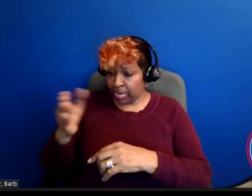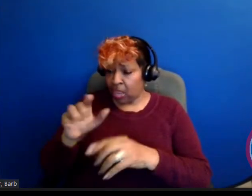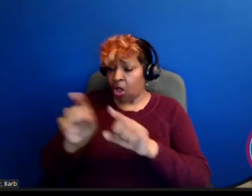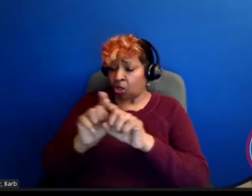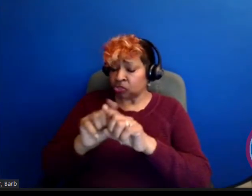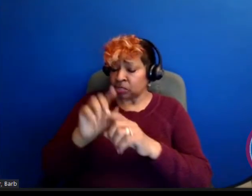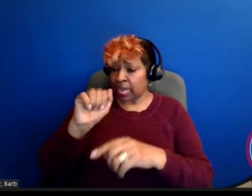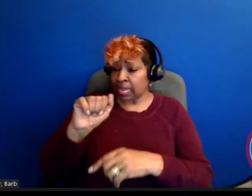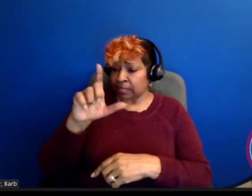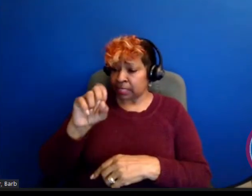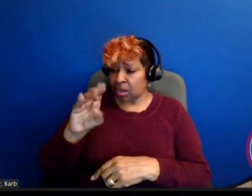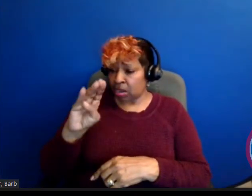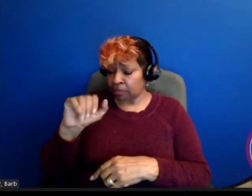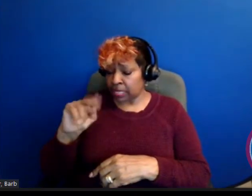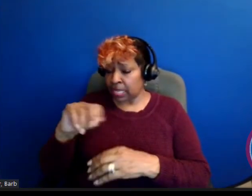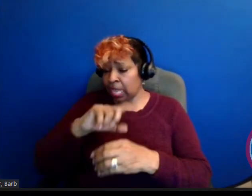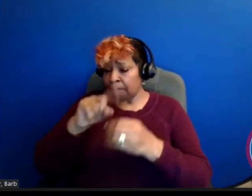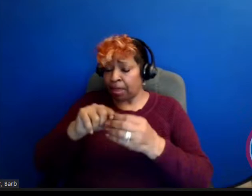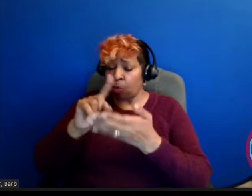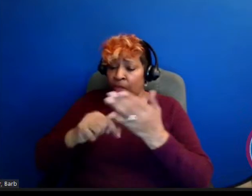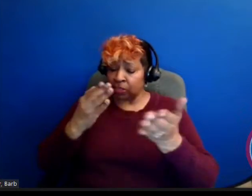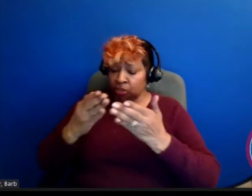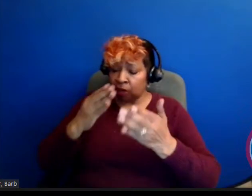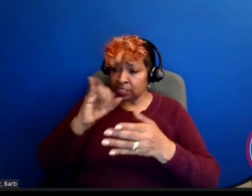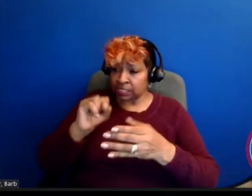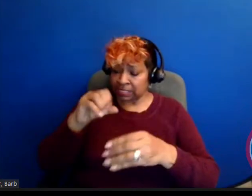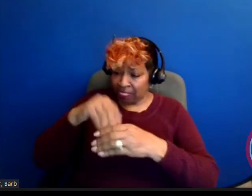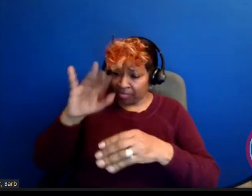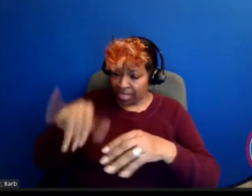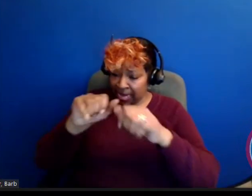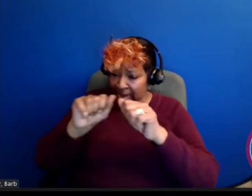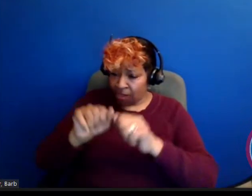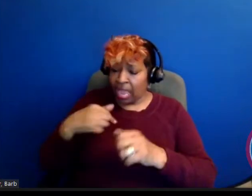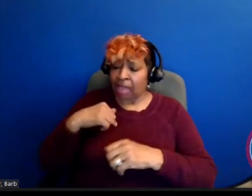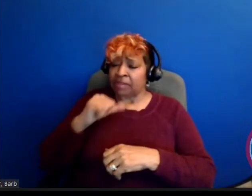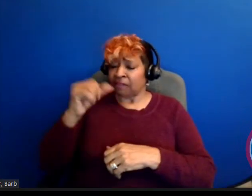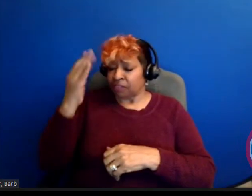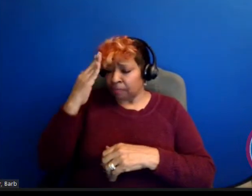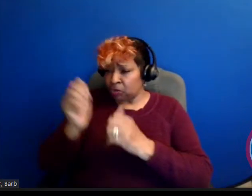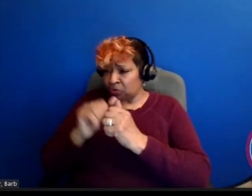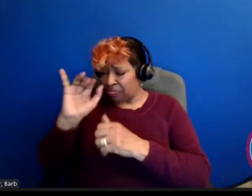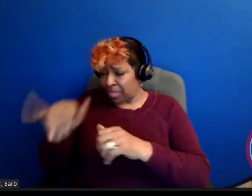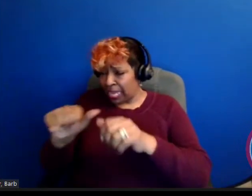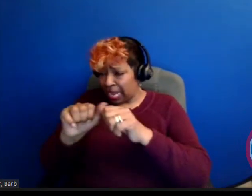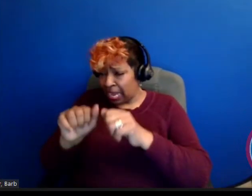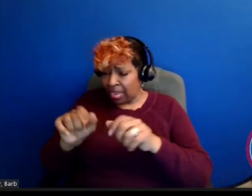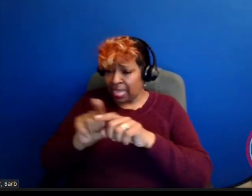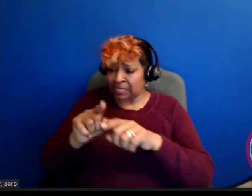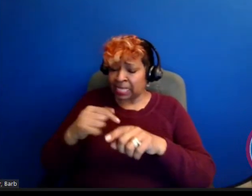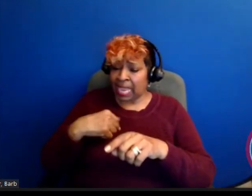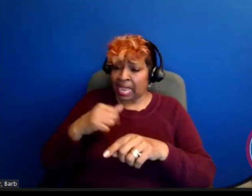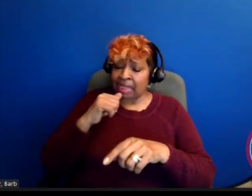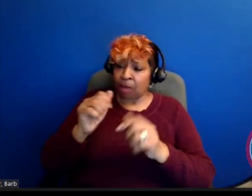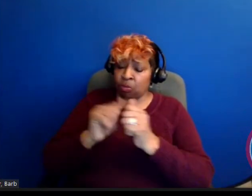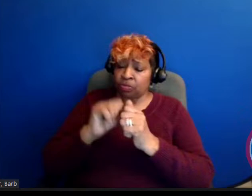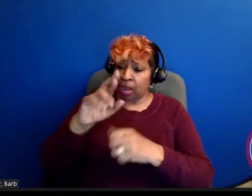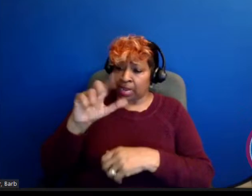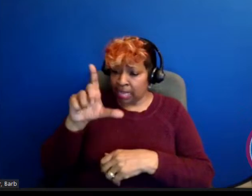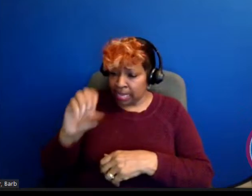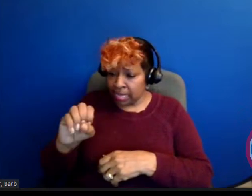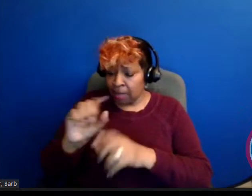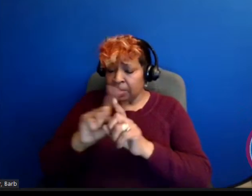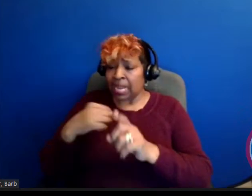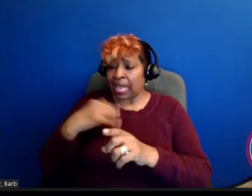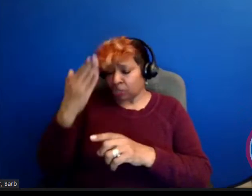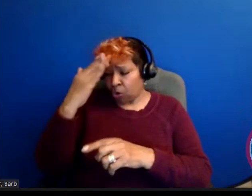about what the service is in that area. I'm not as familiar with that area as I am with the red line extension footprint, but I know where you're talking